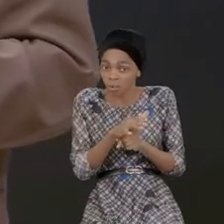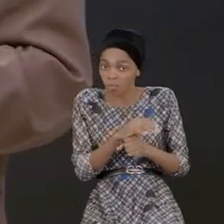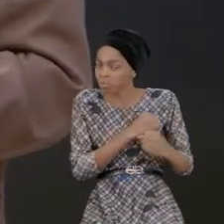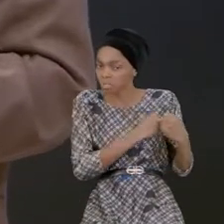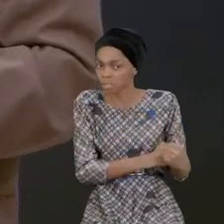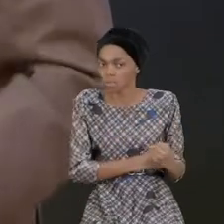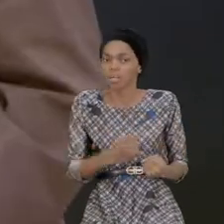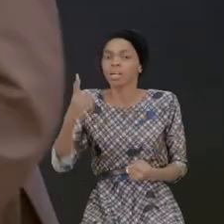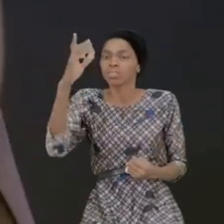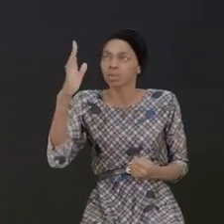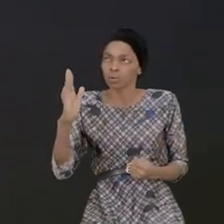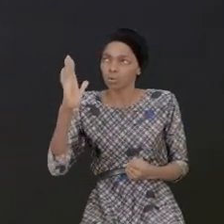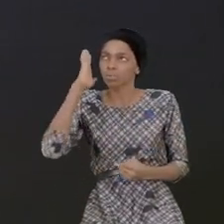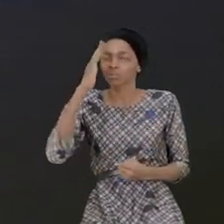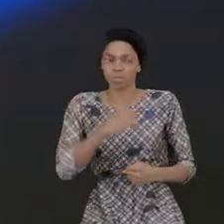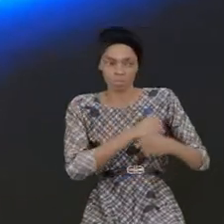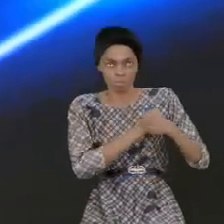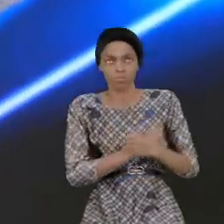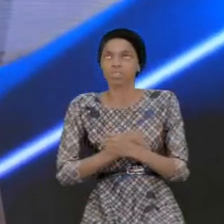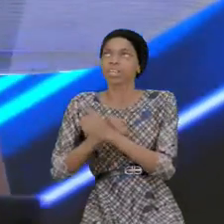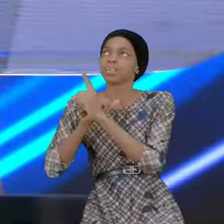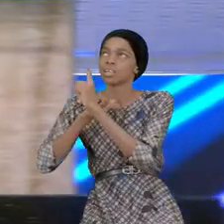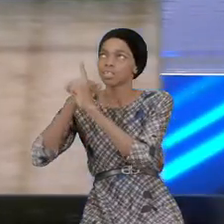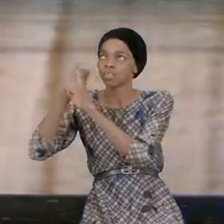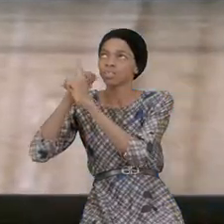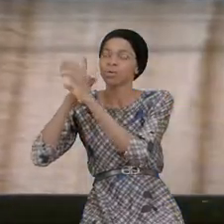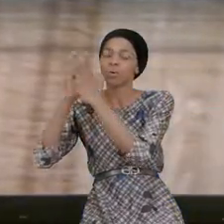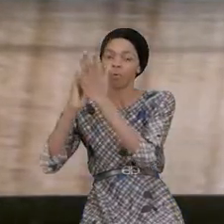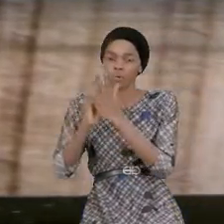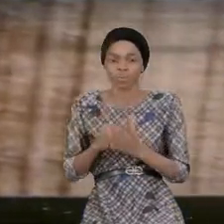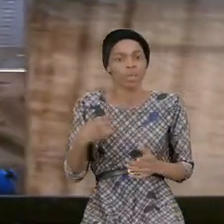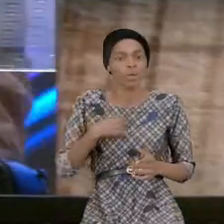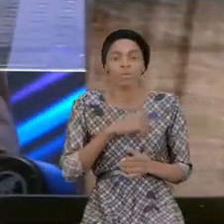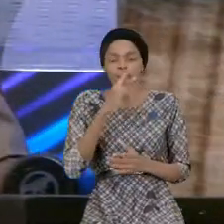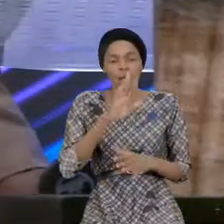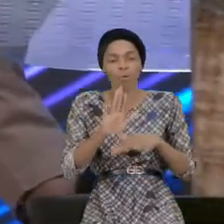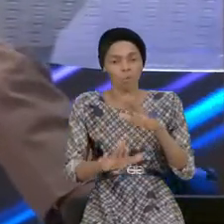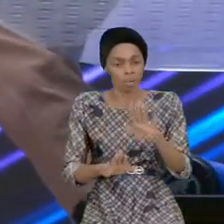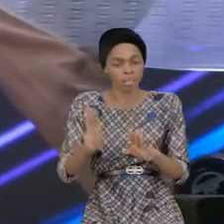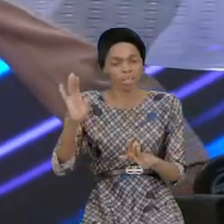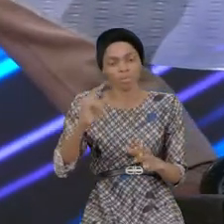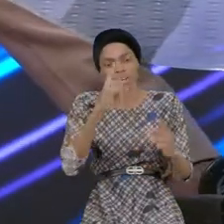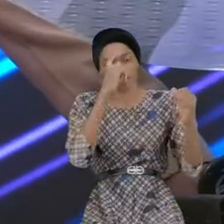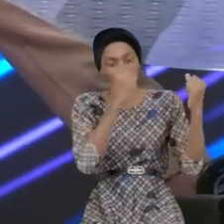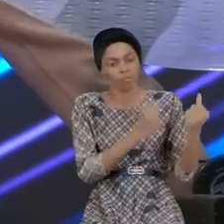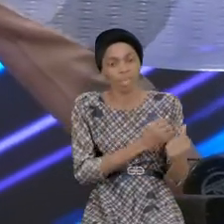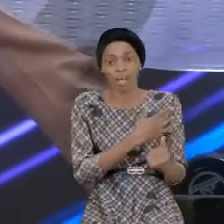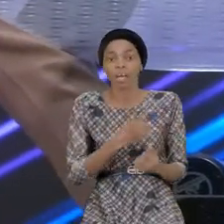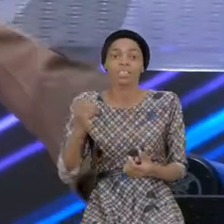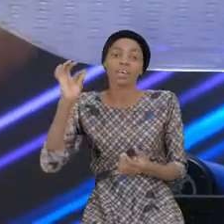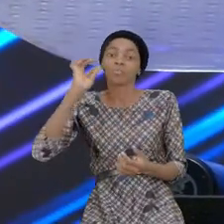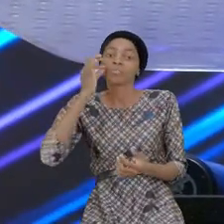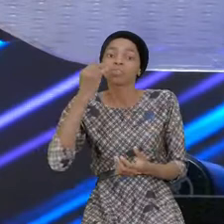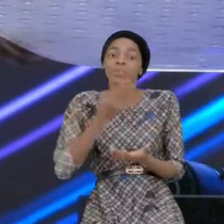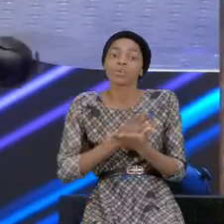Lord will protect His soul. We're walking by faith, and the fruit of the Spirit is